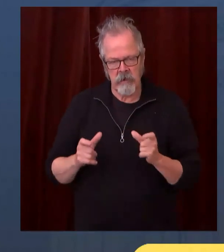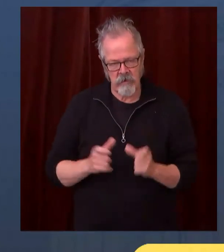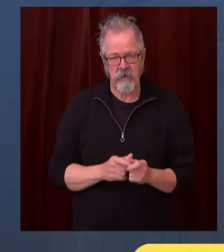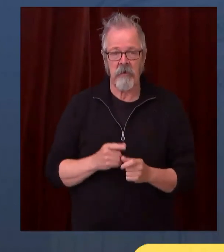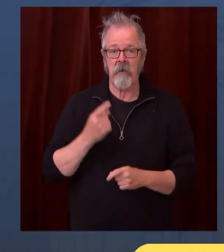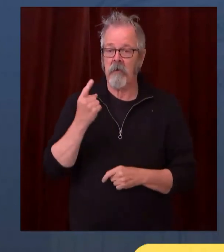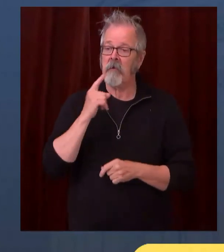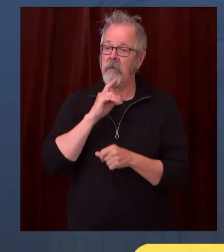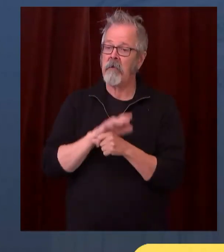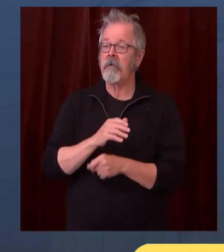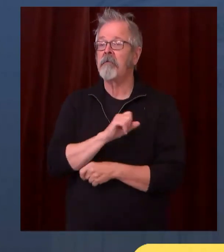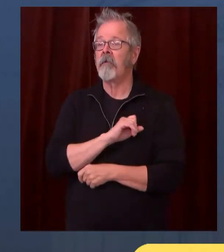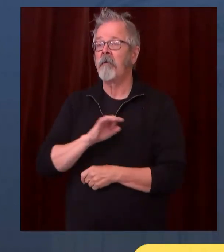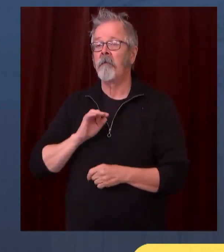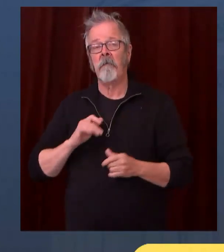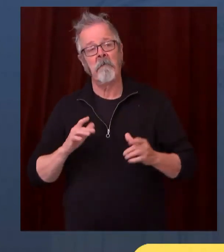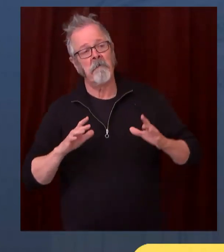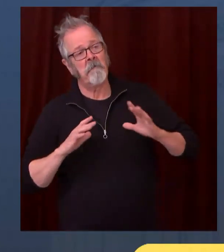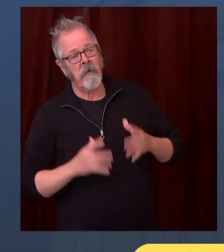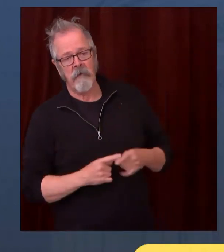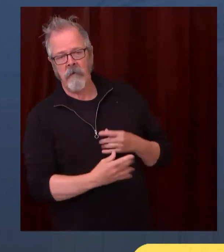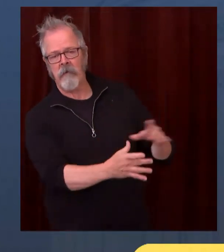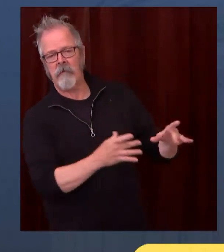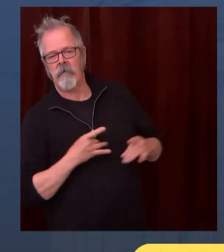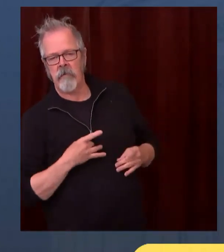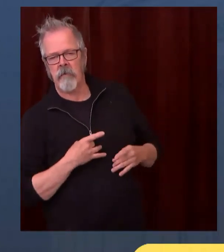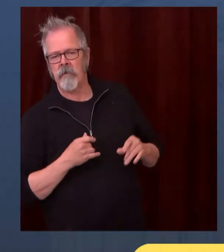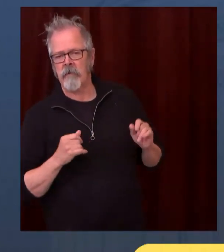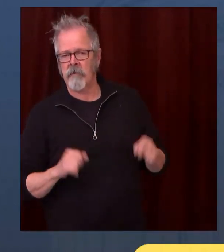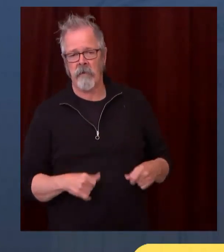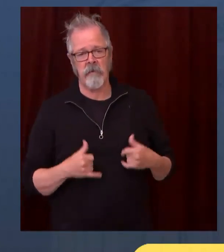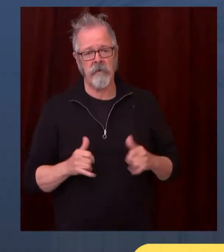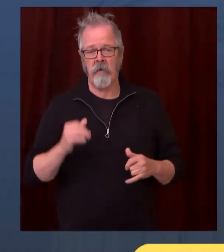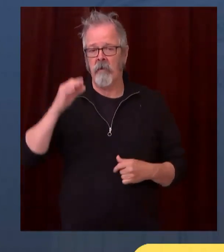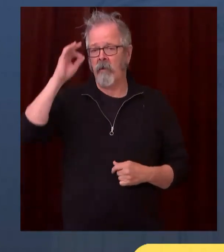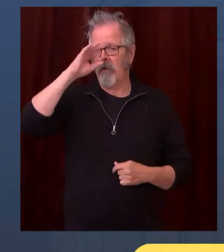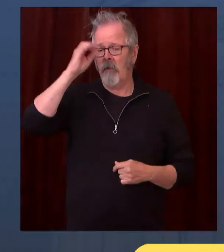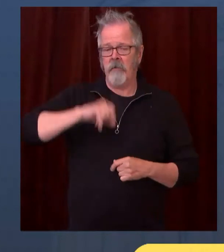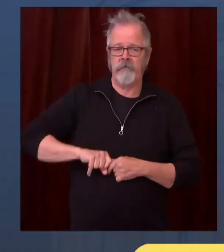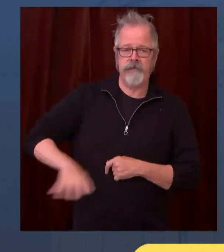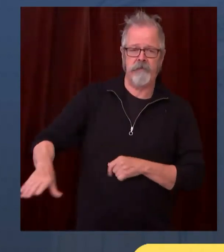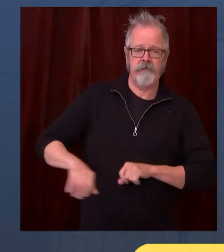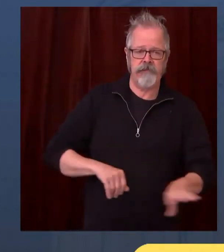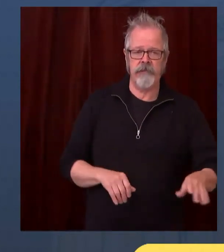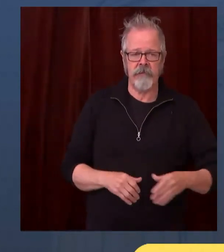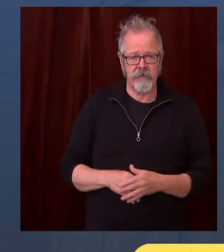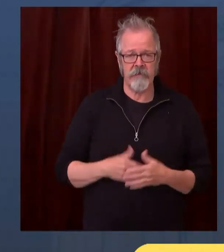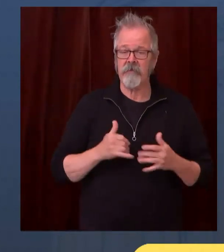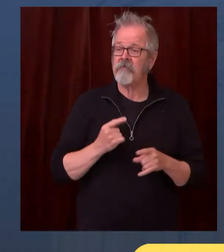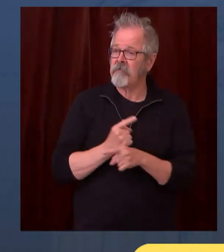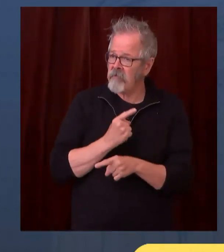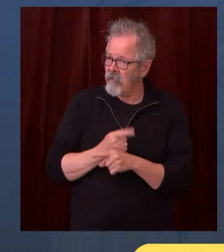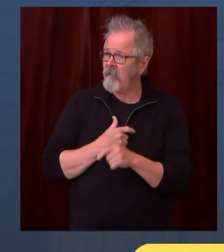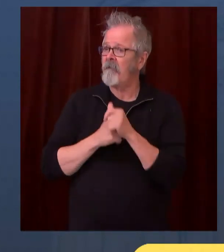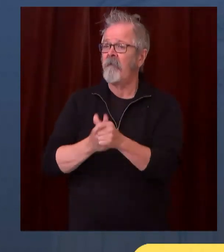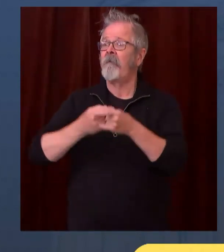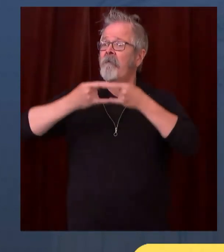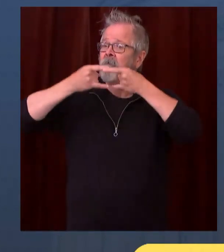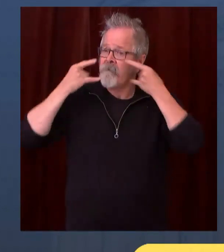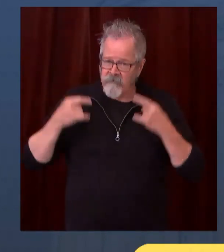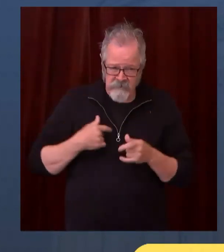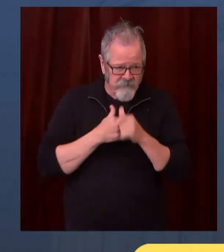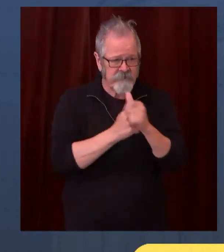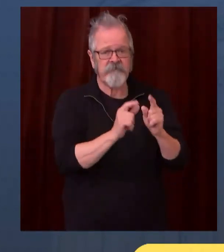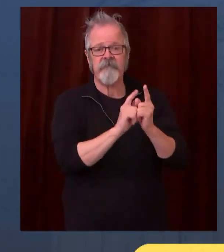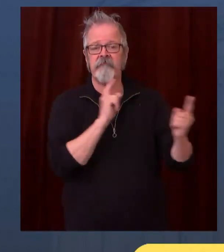hands, do everything right, and still go into the long-term care facility and infect someone. And until we can create